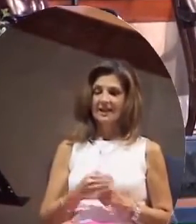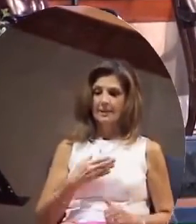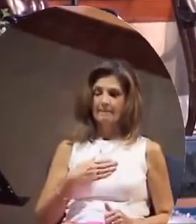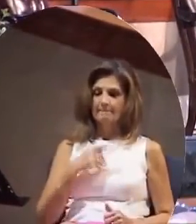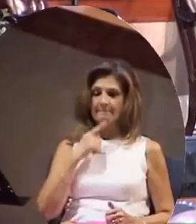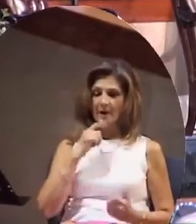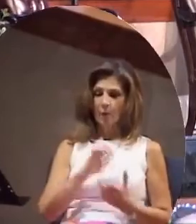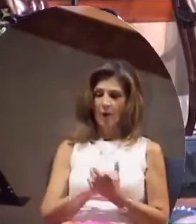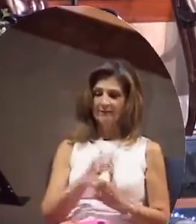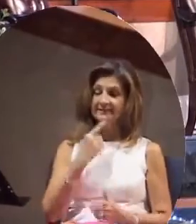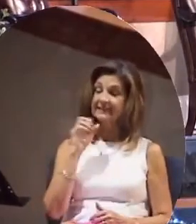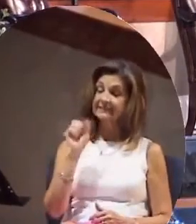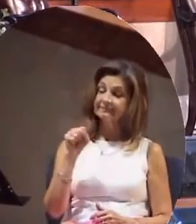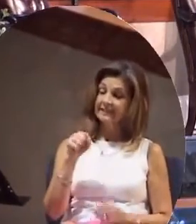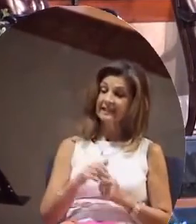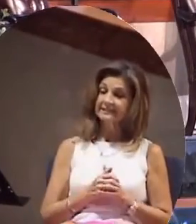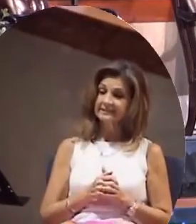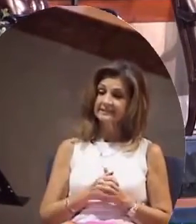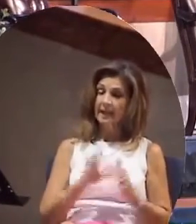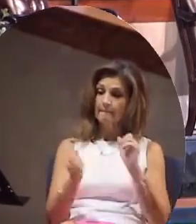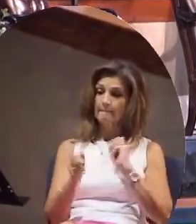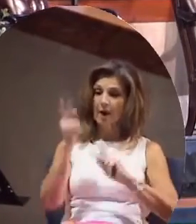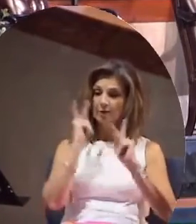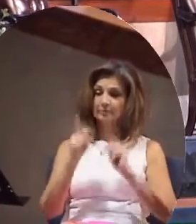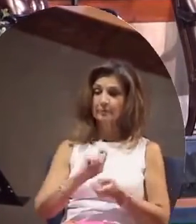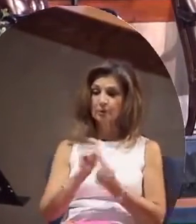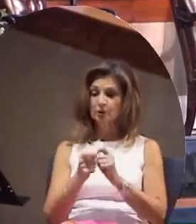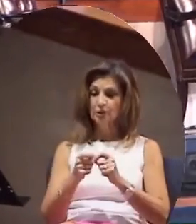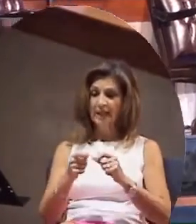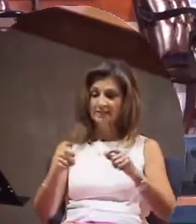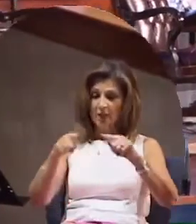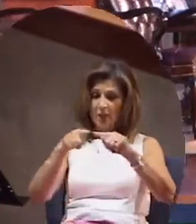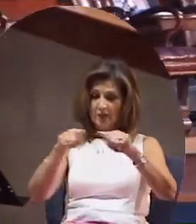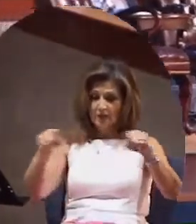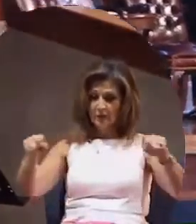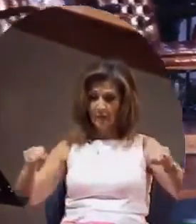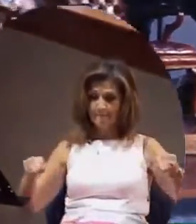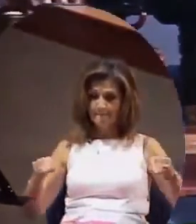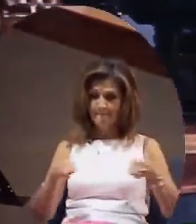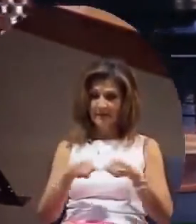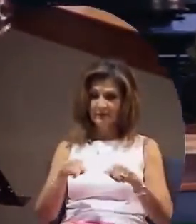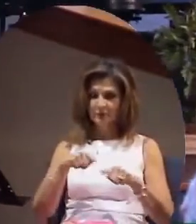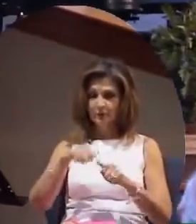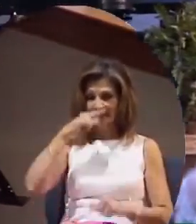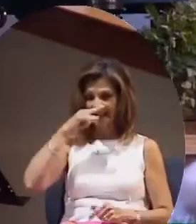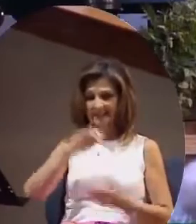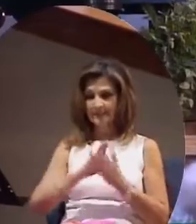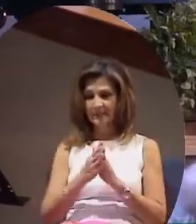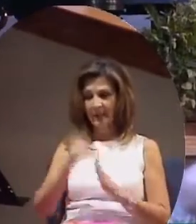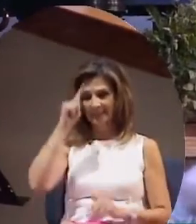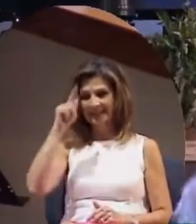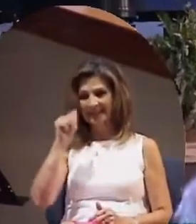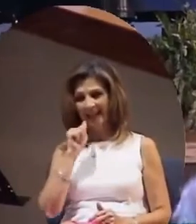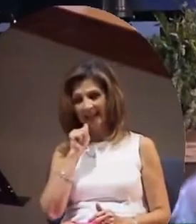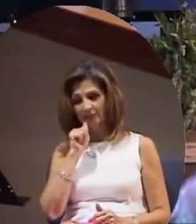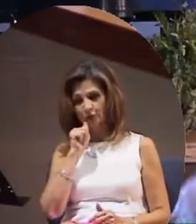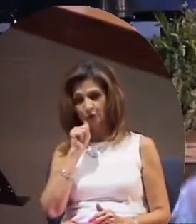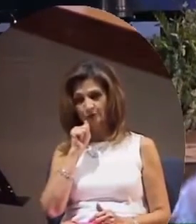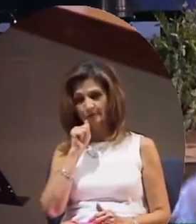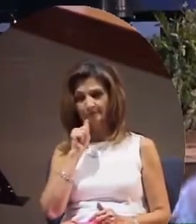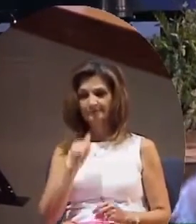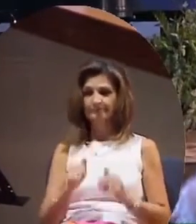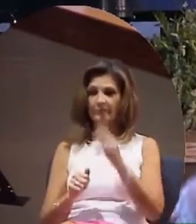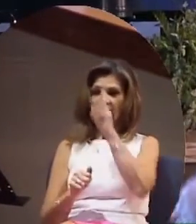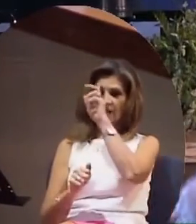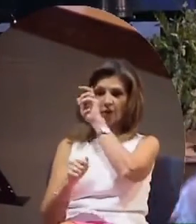changed. And she said, yeah. She said, because most folks change the boundary when their kids get to be teenagers. I said, hey, but you know what you got a preacher for?